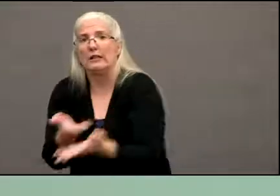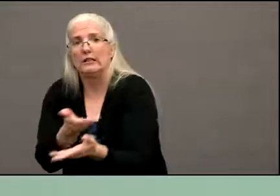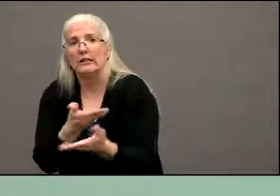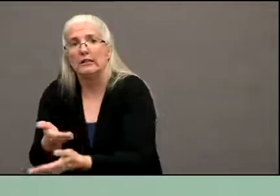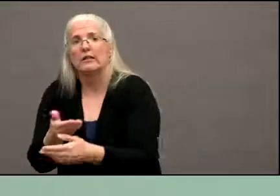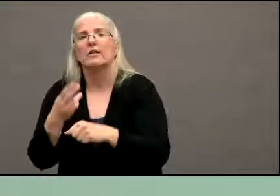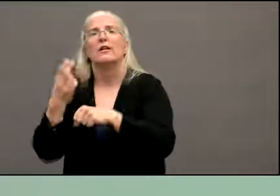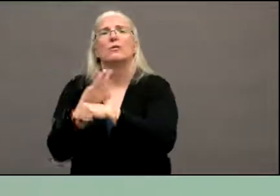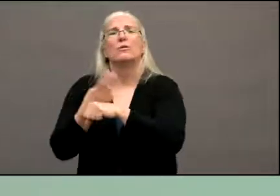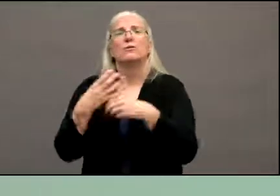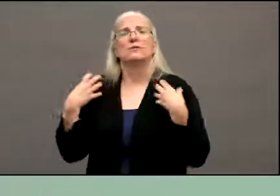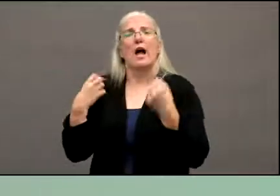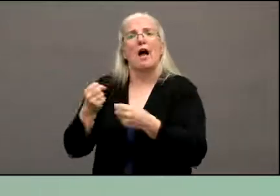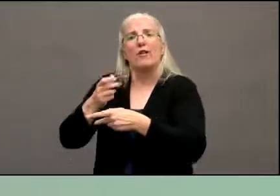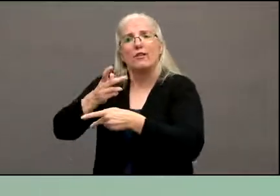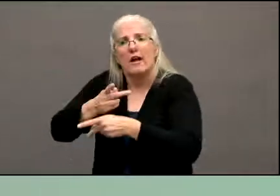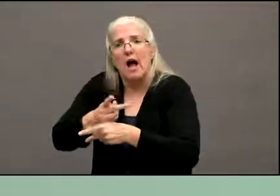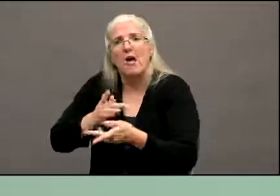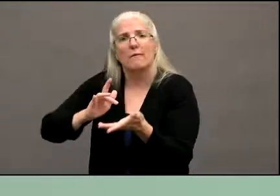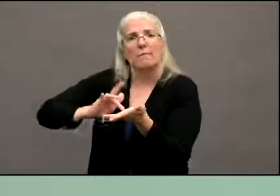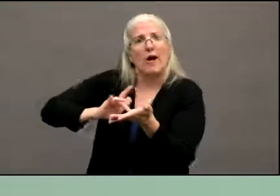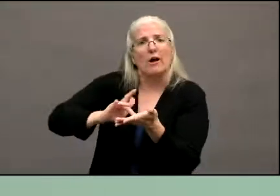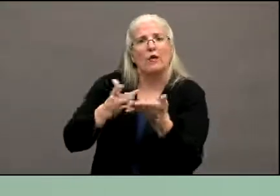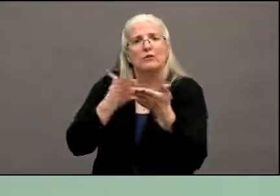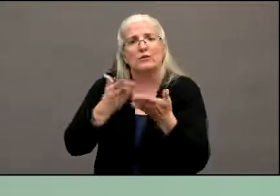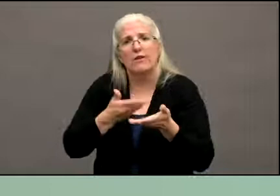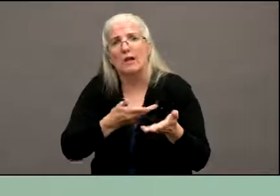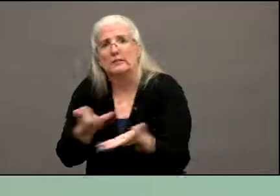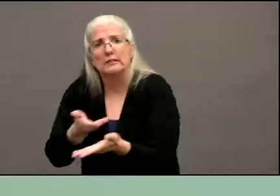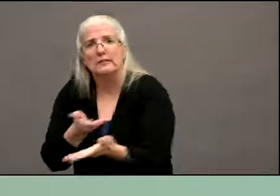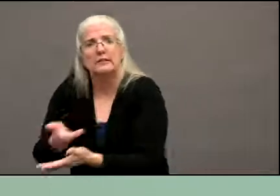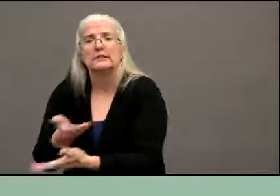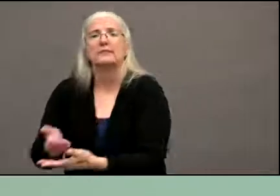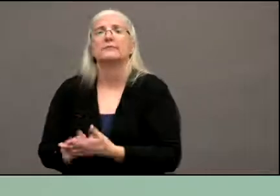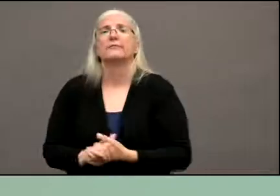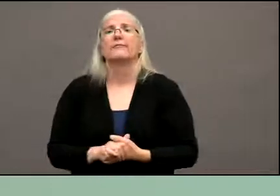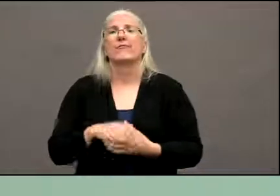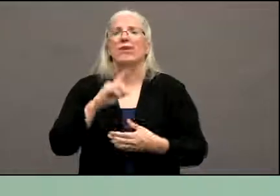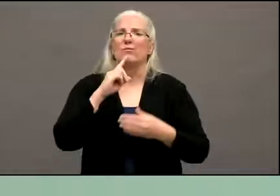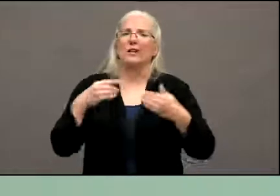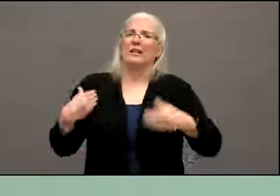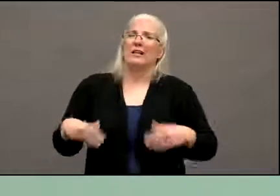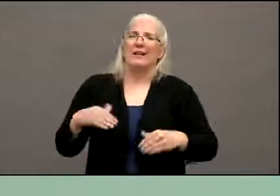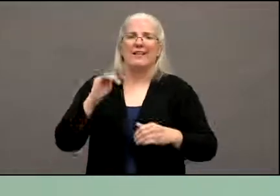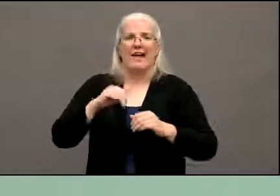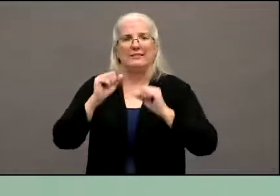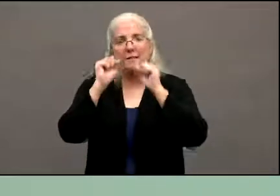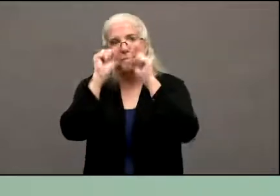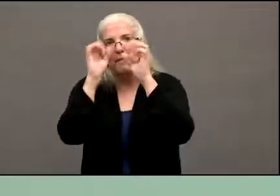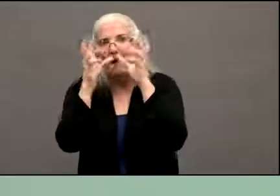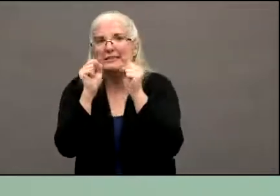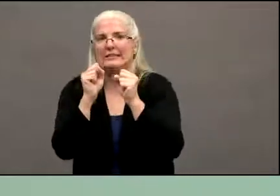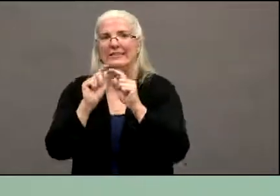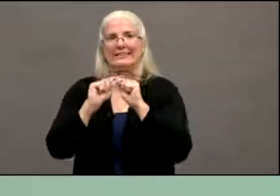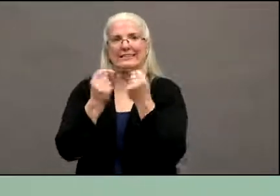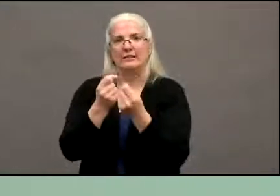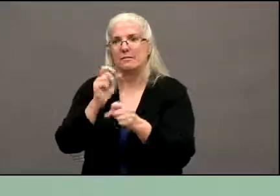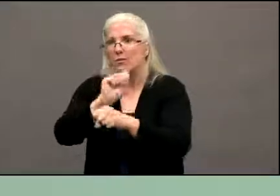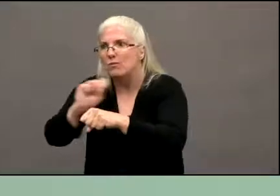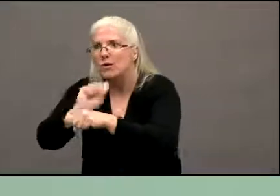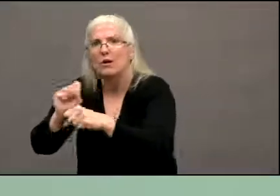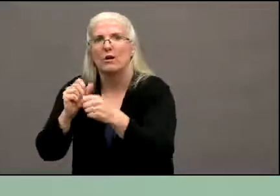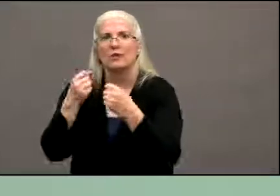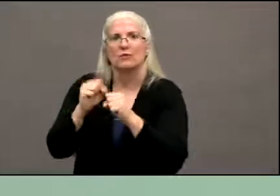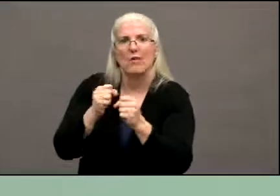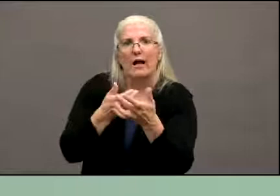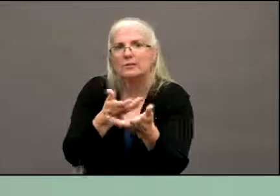And they're just a phenomenal team that's there to wrap themselves, to wrap our services around you to make sure that you get better. Number